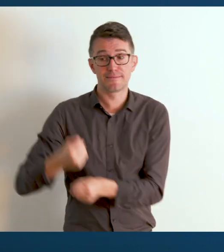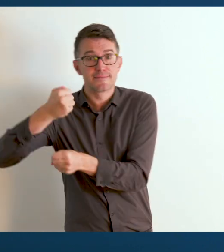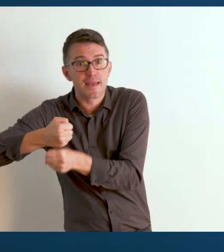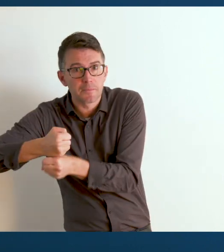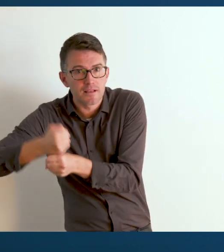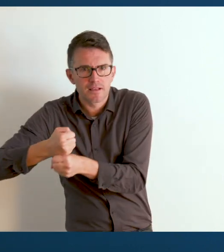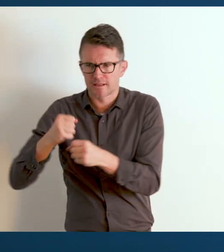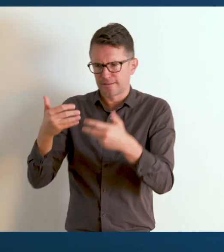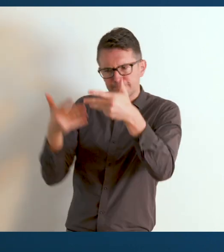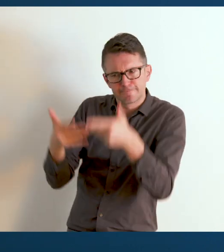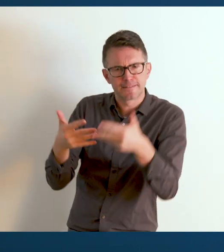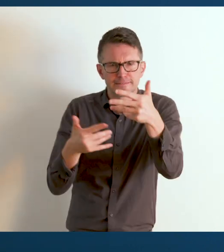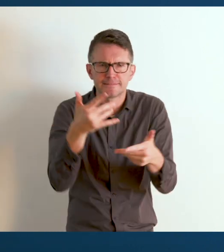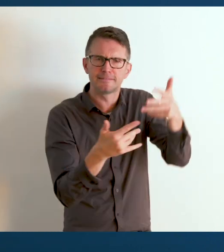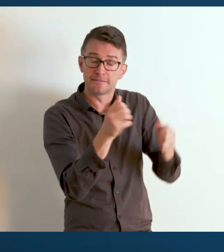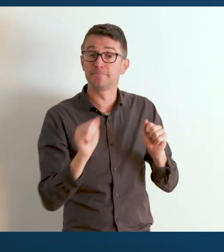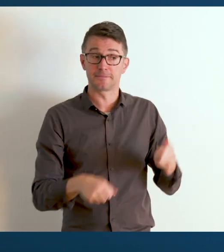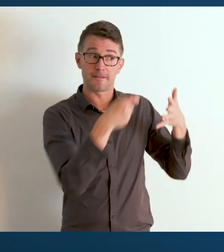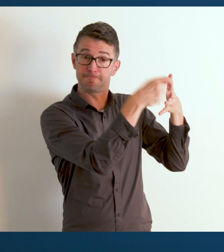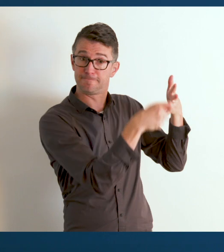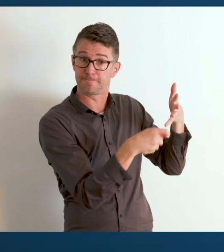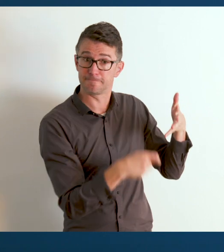or labor statistics.